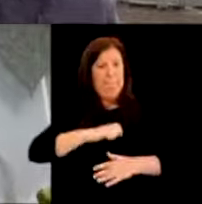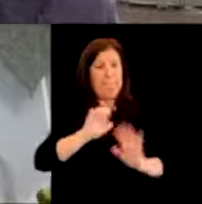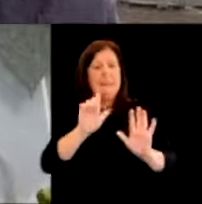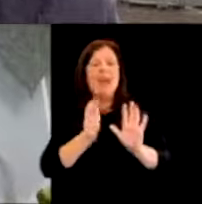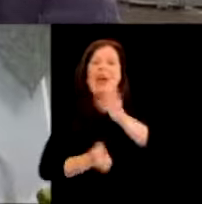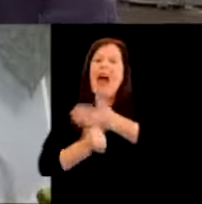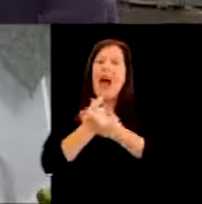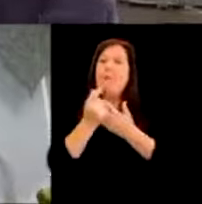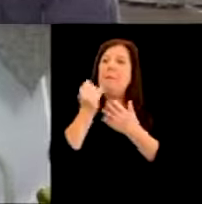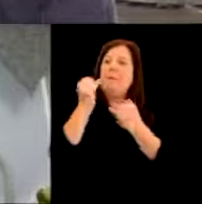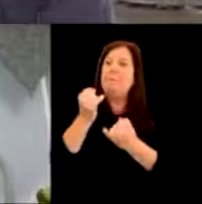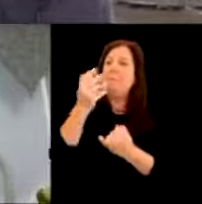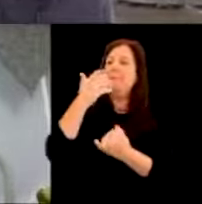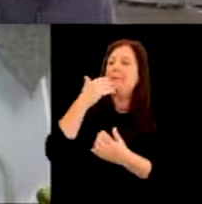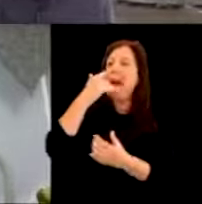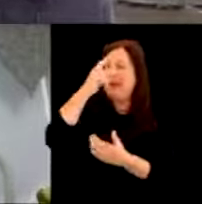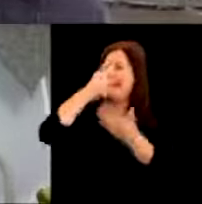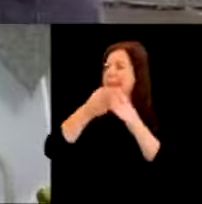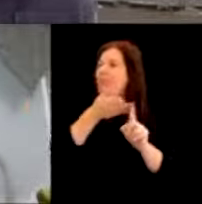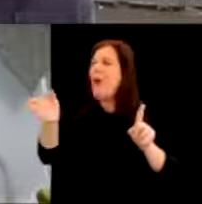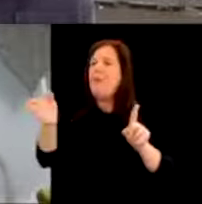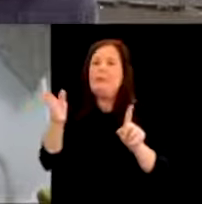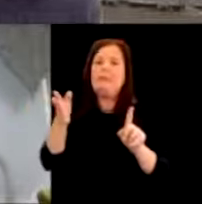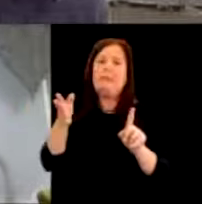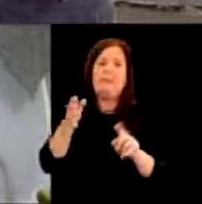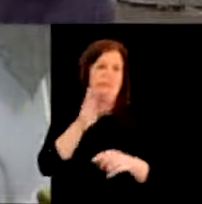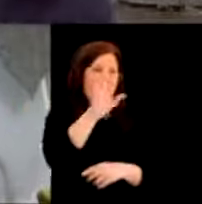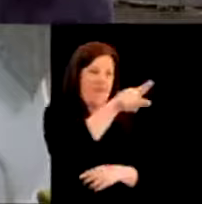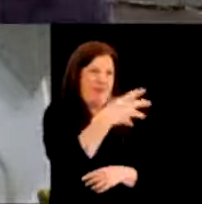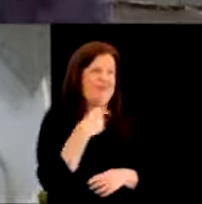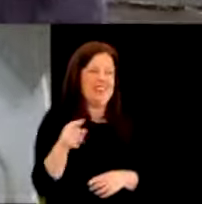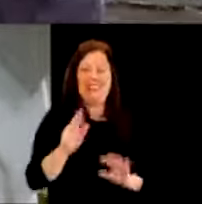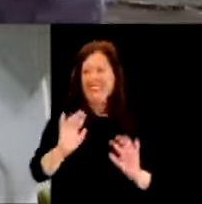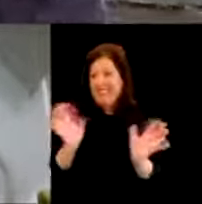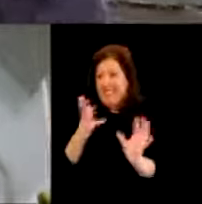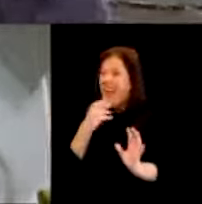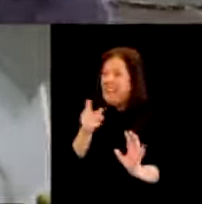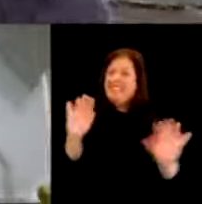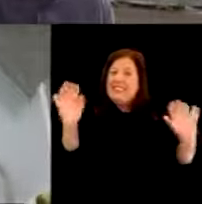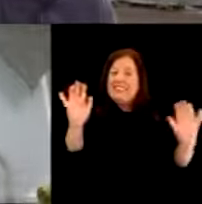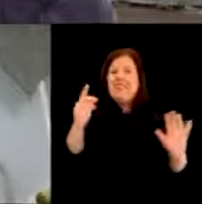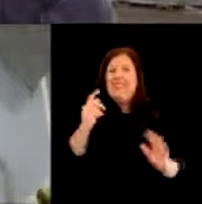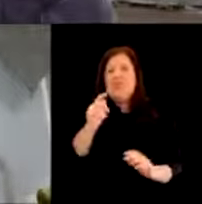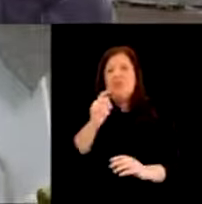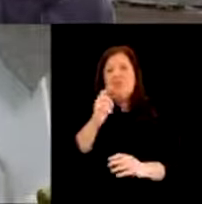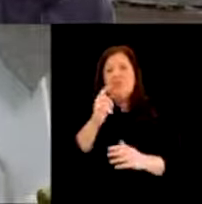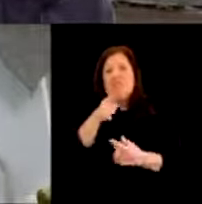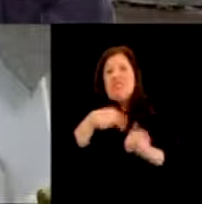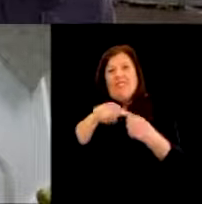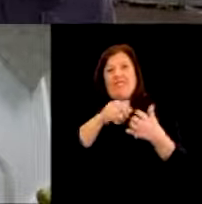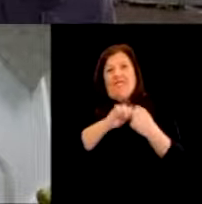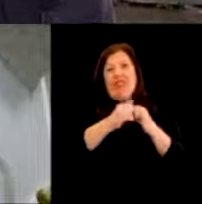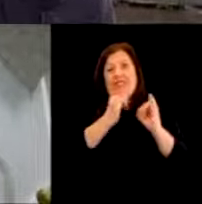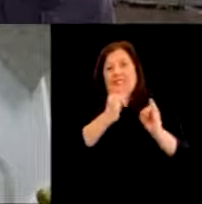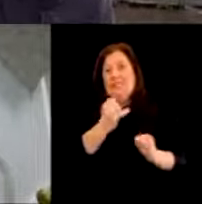made the wrong decisions. You still fancy him? No, I don't. I just think he needs some decent